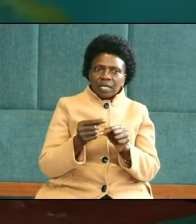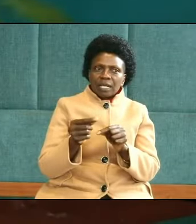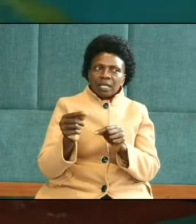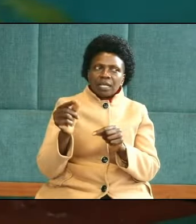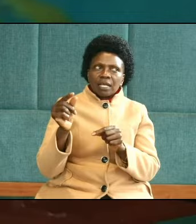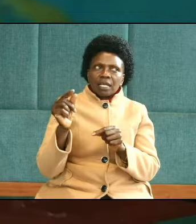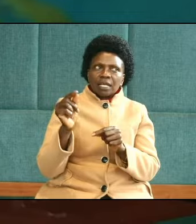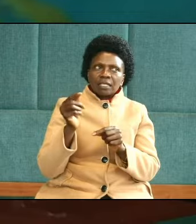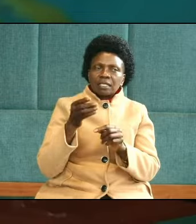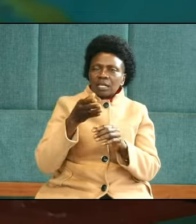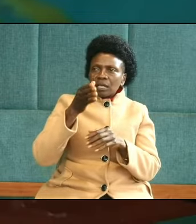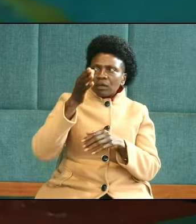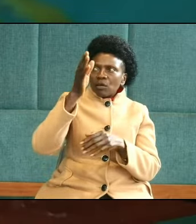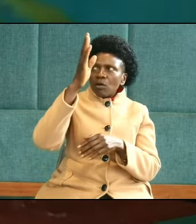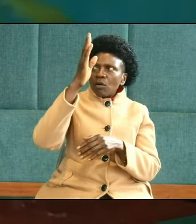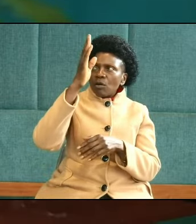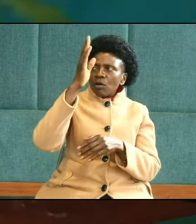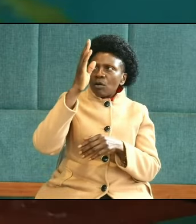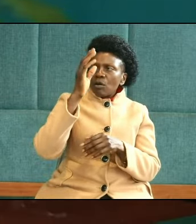Grace, grace,